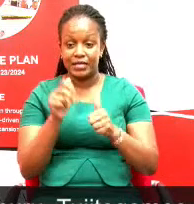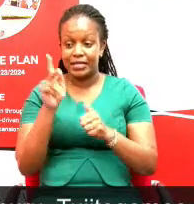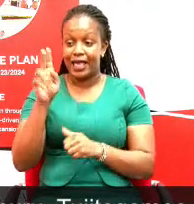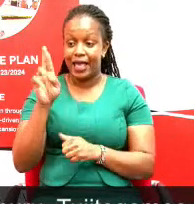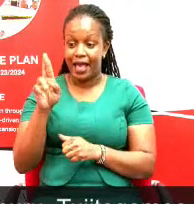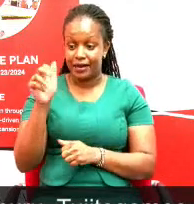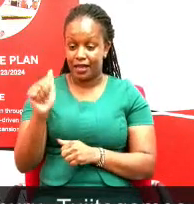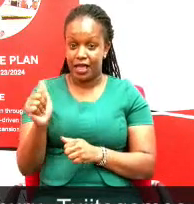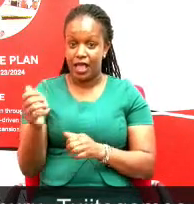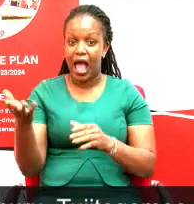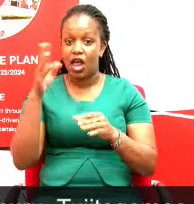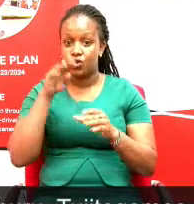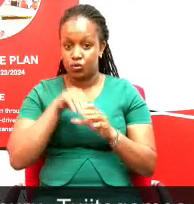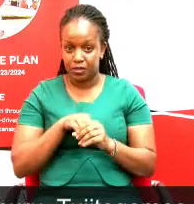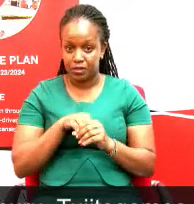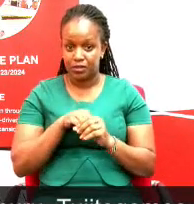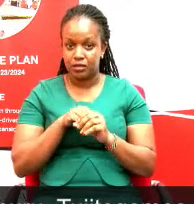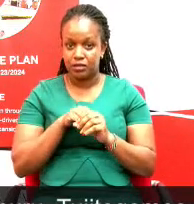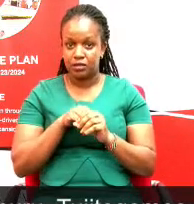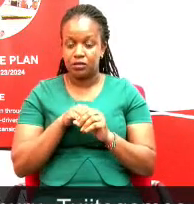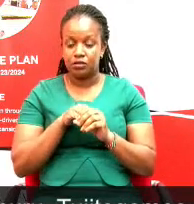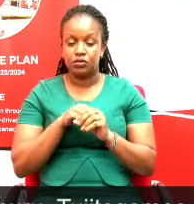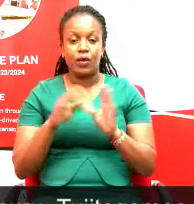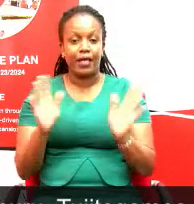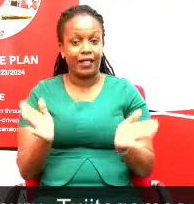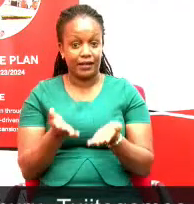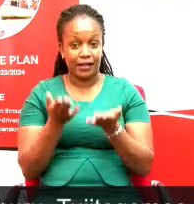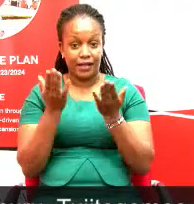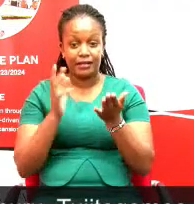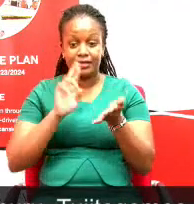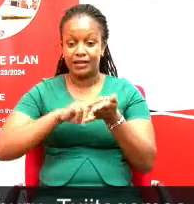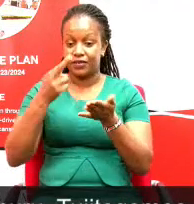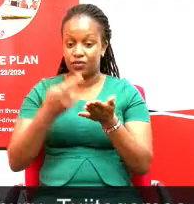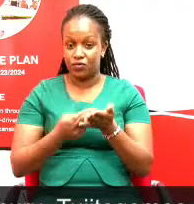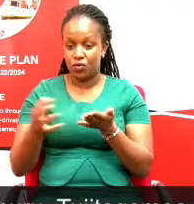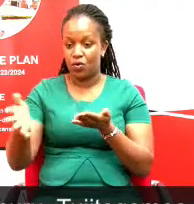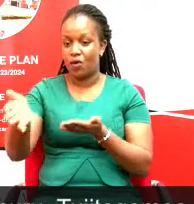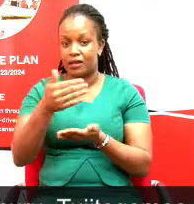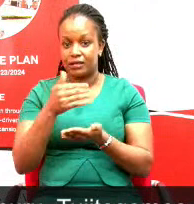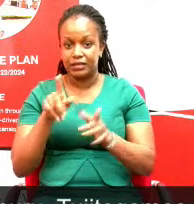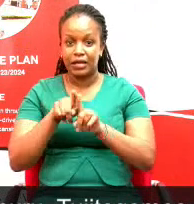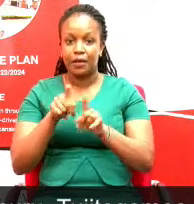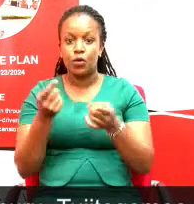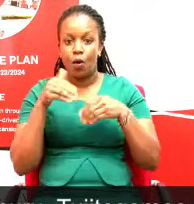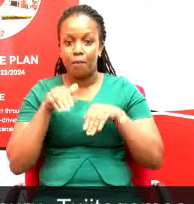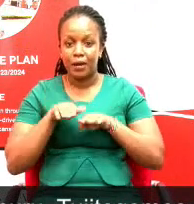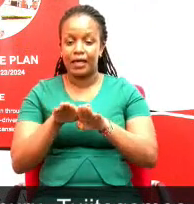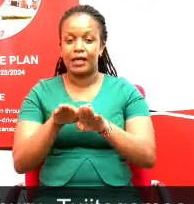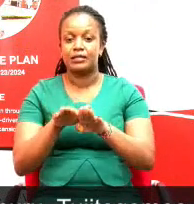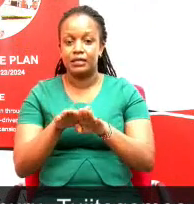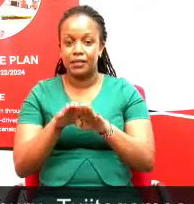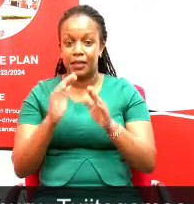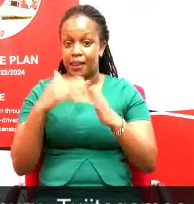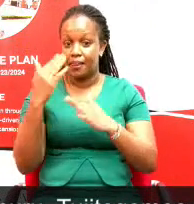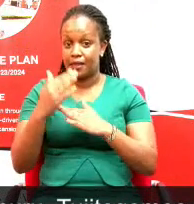adopt to enhance revenue, mobilization, and compliance in the next 3 years.